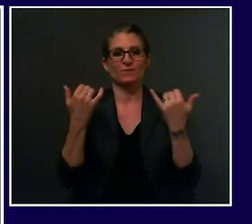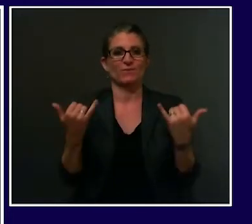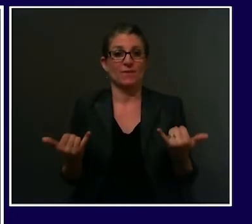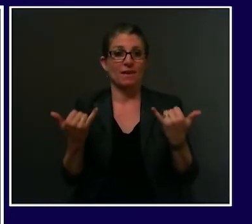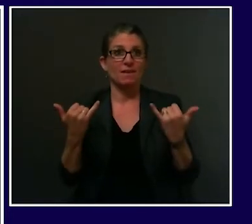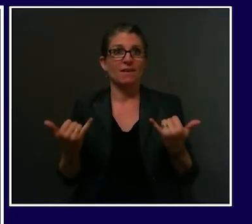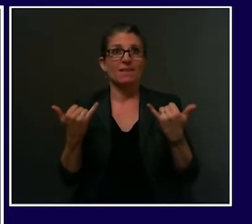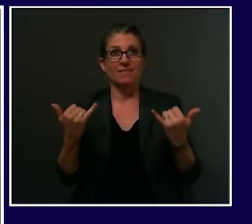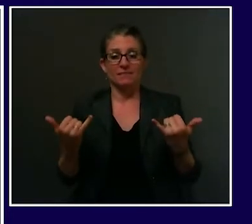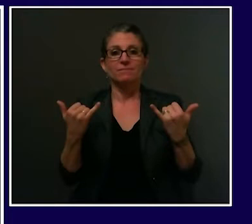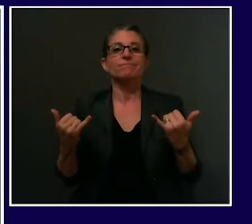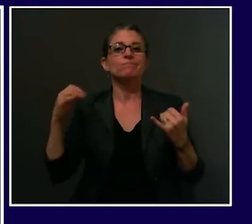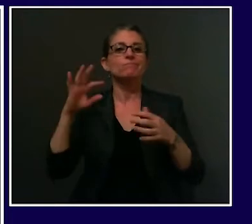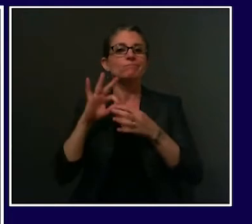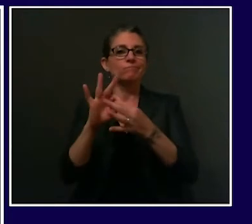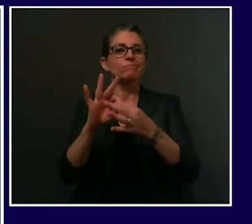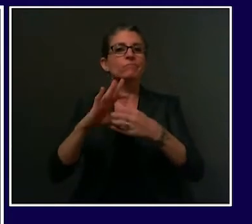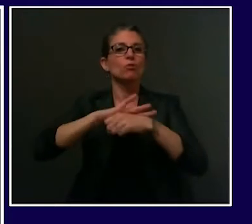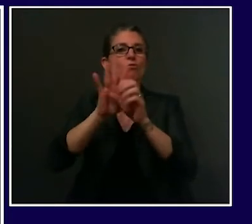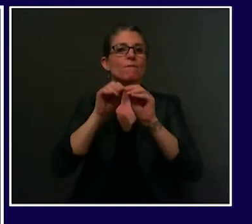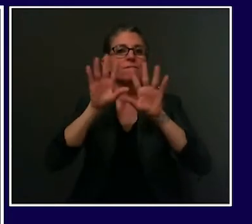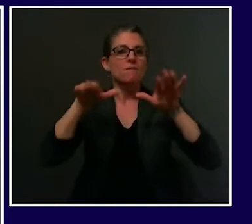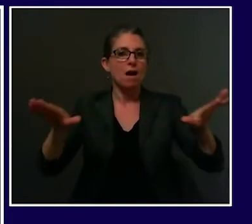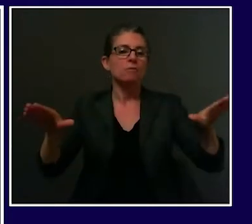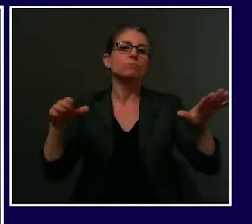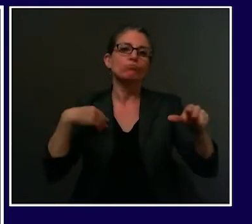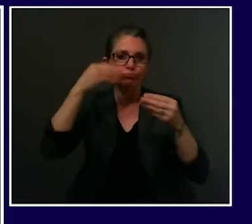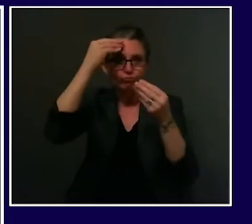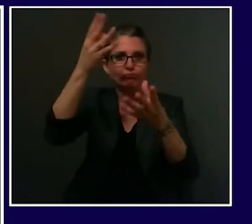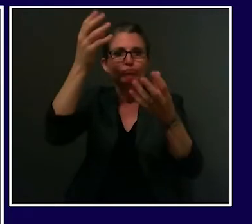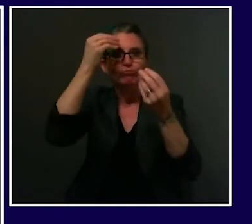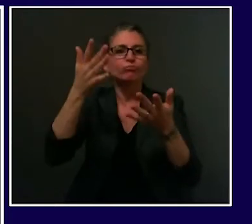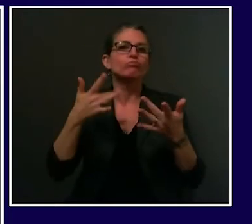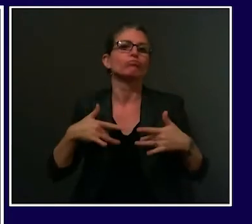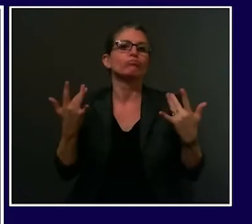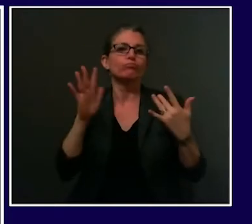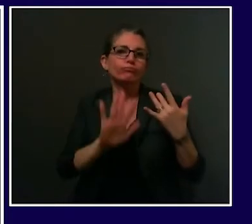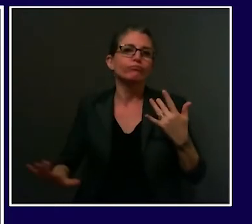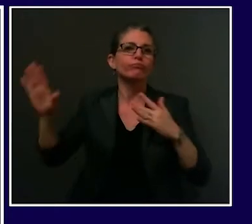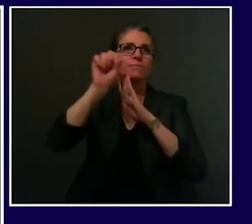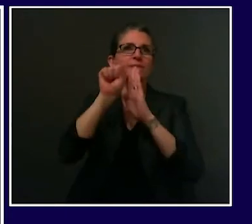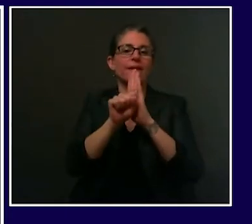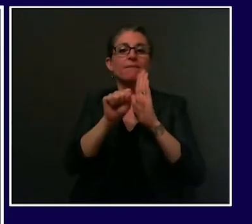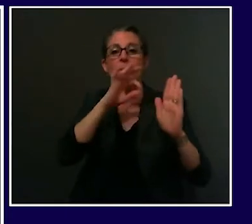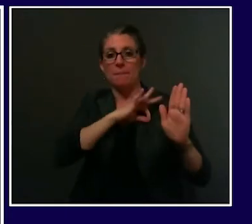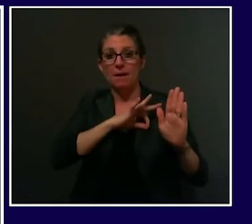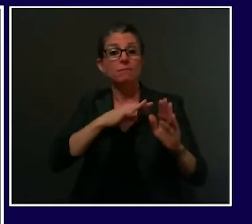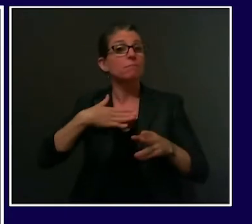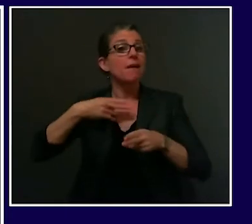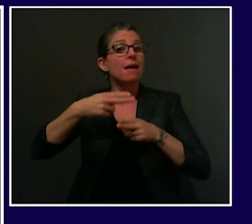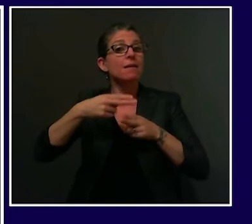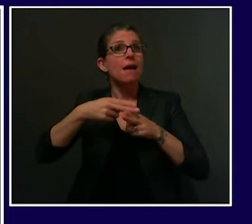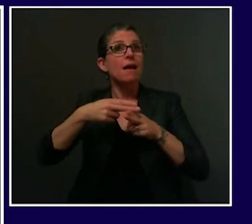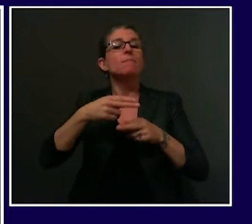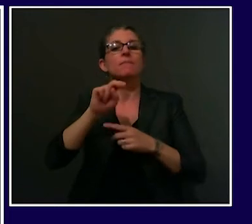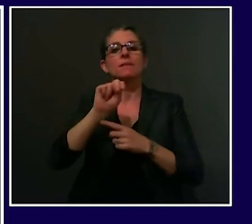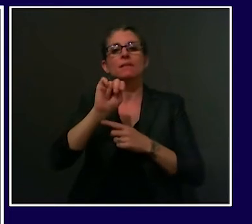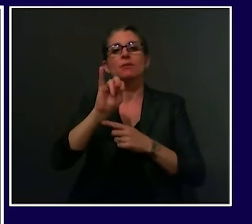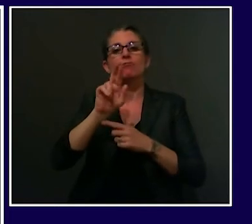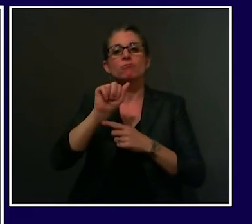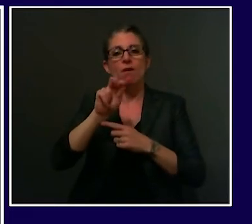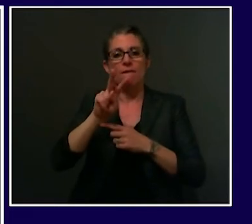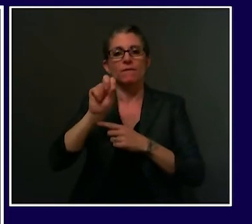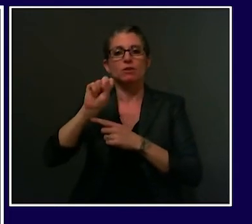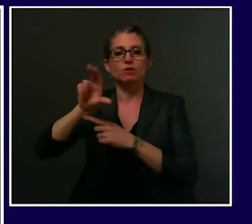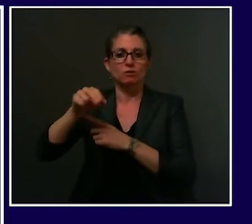COVID-19 briefing. I'm Nirav Shah. I'm the director of the state of Maine CDC, and I